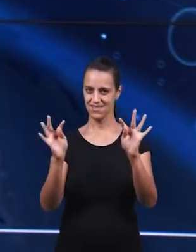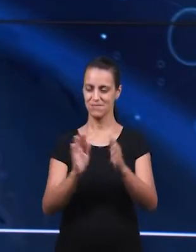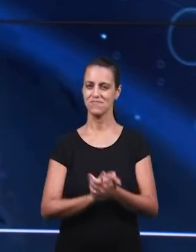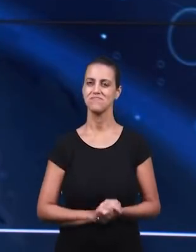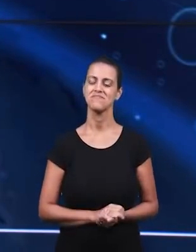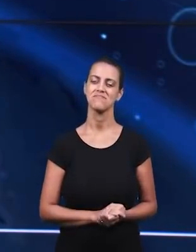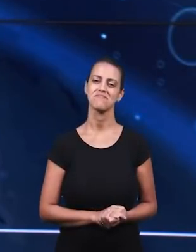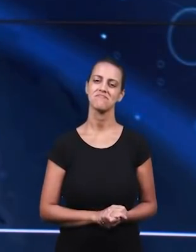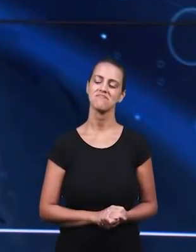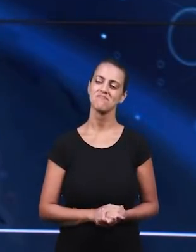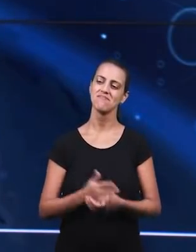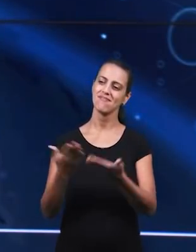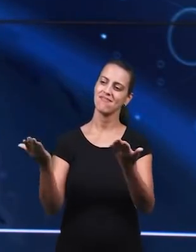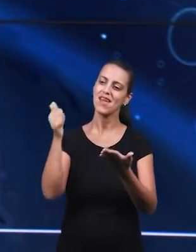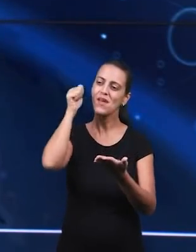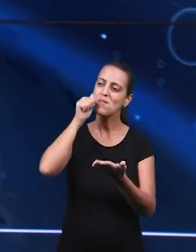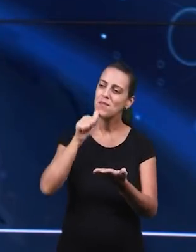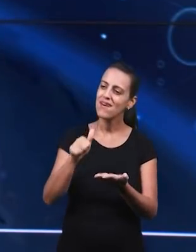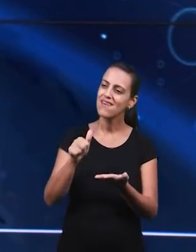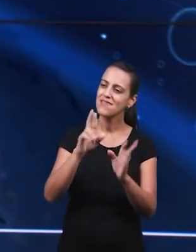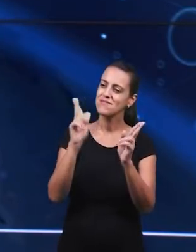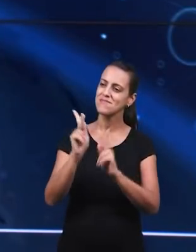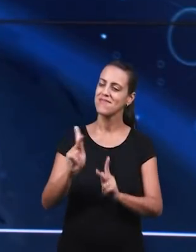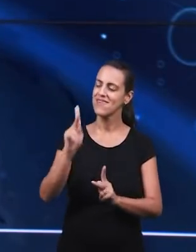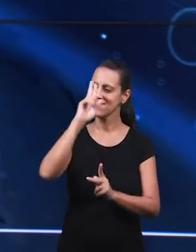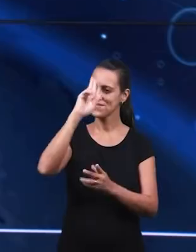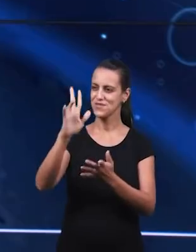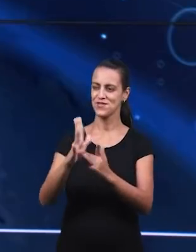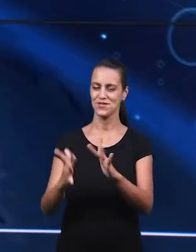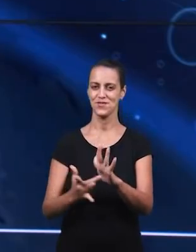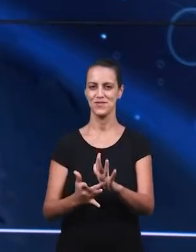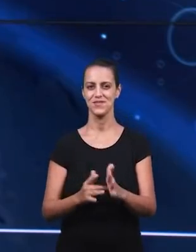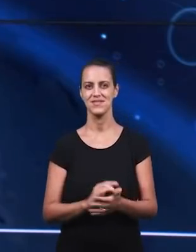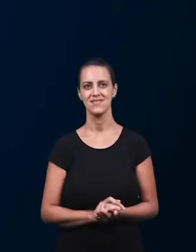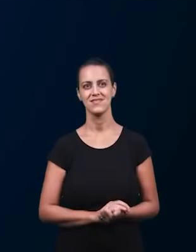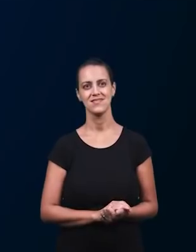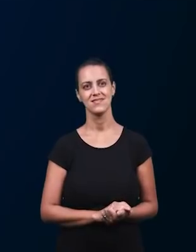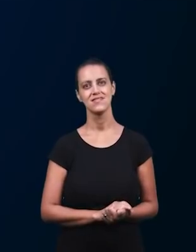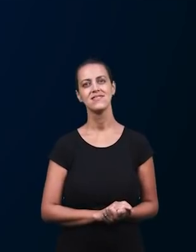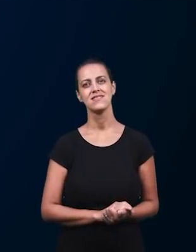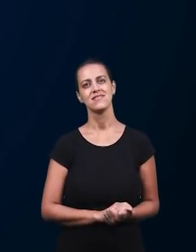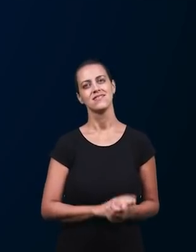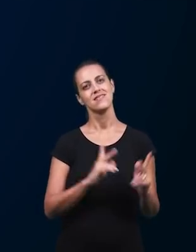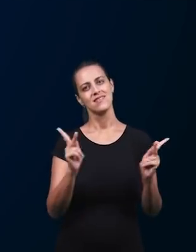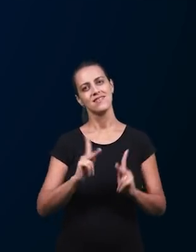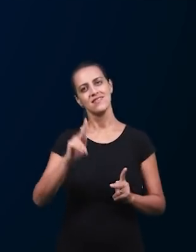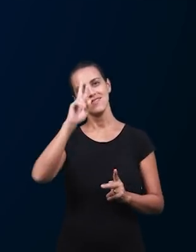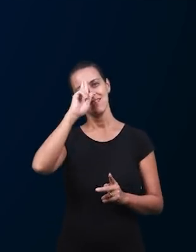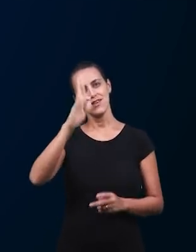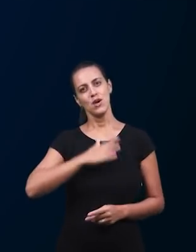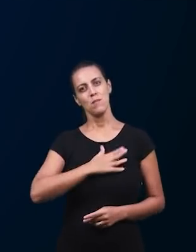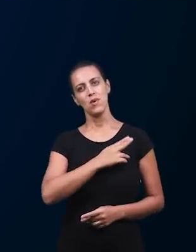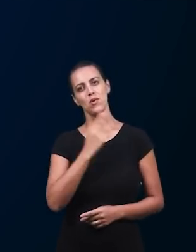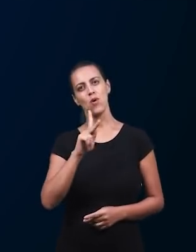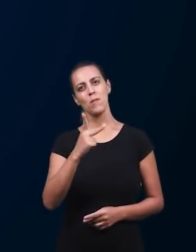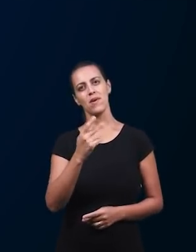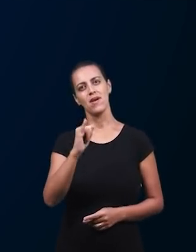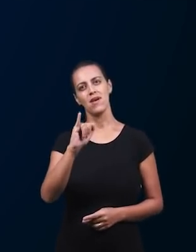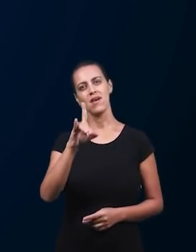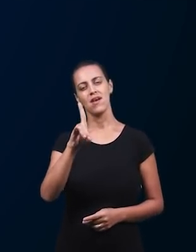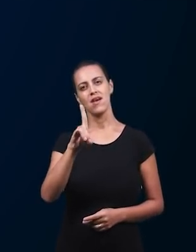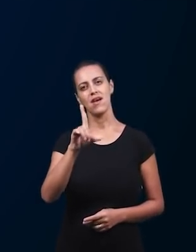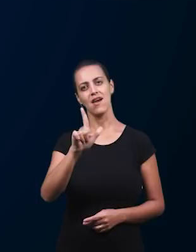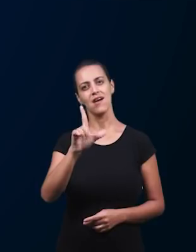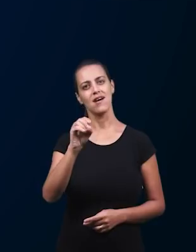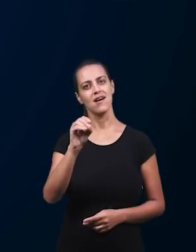Irmã Hilda, eu quero cumprimentá-la, irmã, com a paz do Senhor Jesus. Peace of the Lord. My name is Hilda and